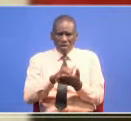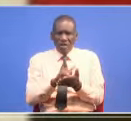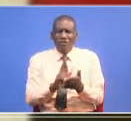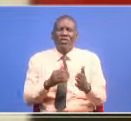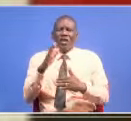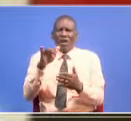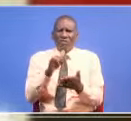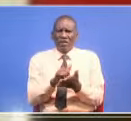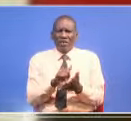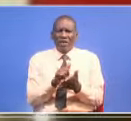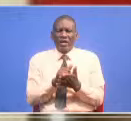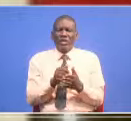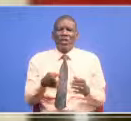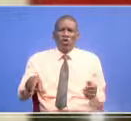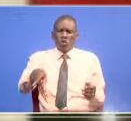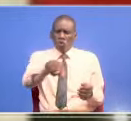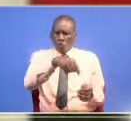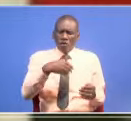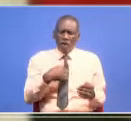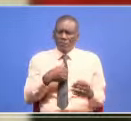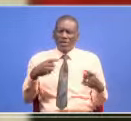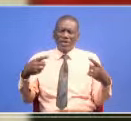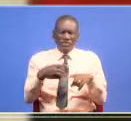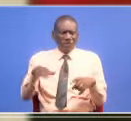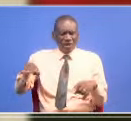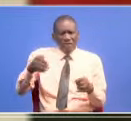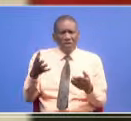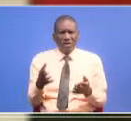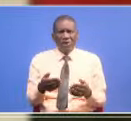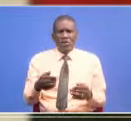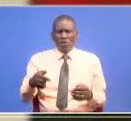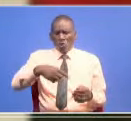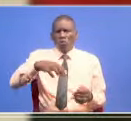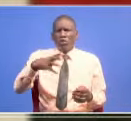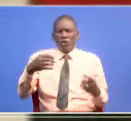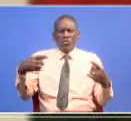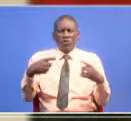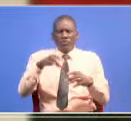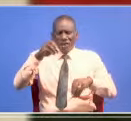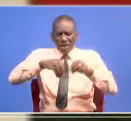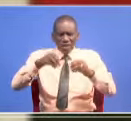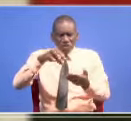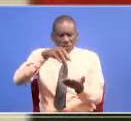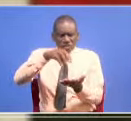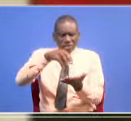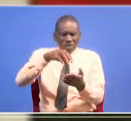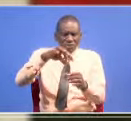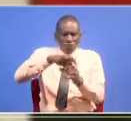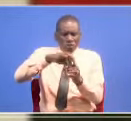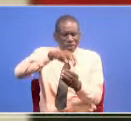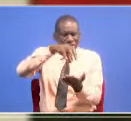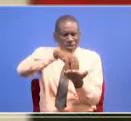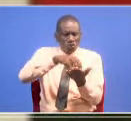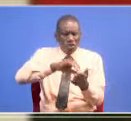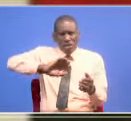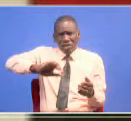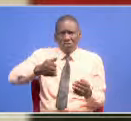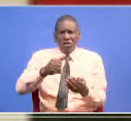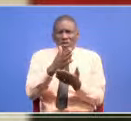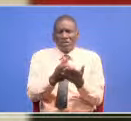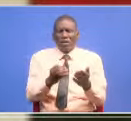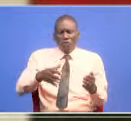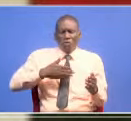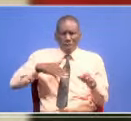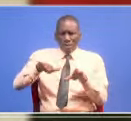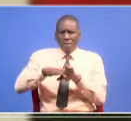that, we have been all over the place. We went to several polling stations in the city. Some of my members